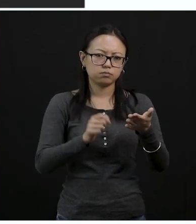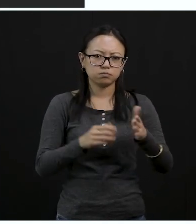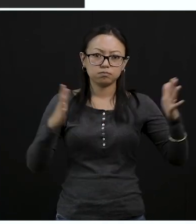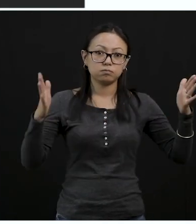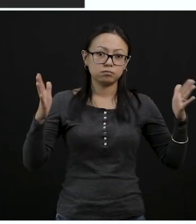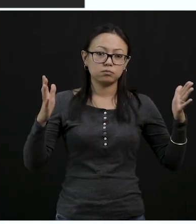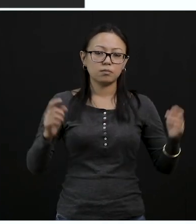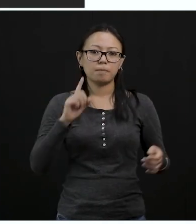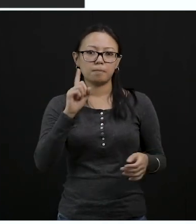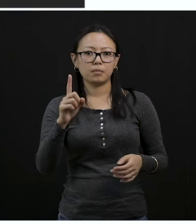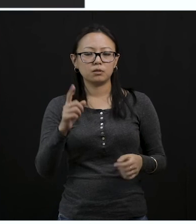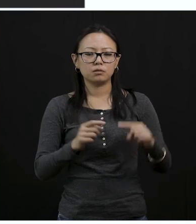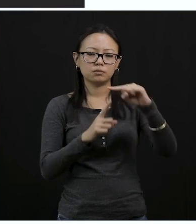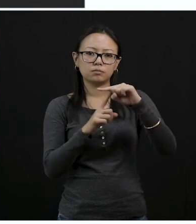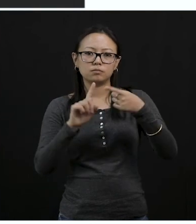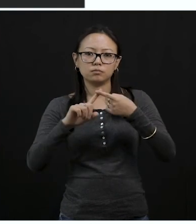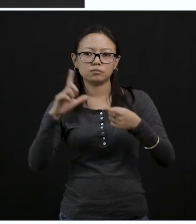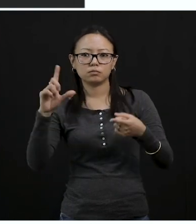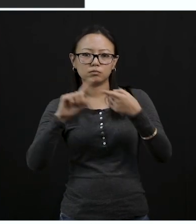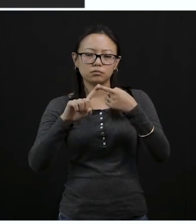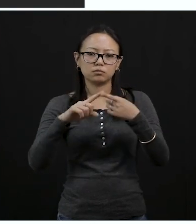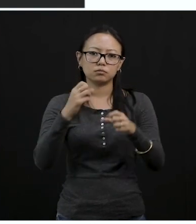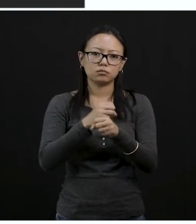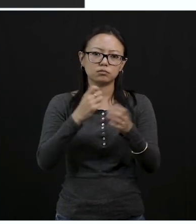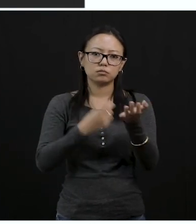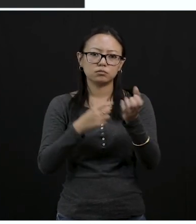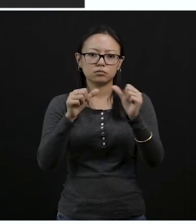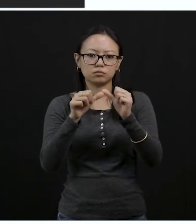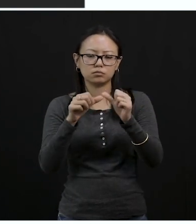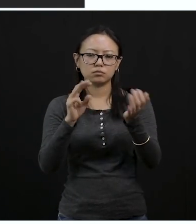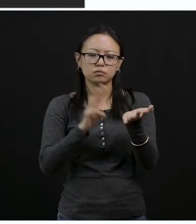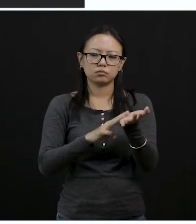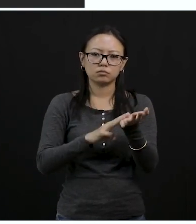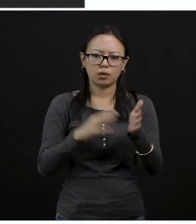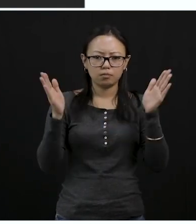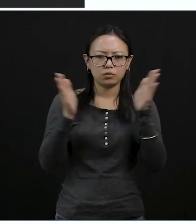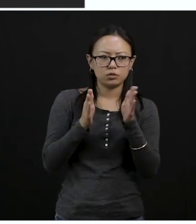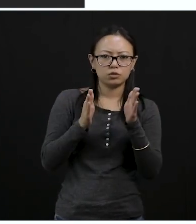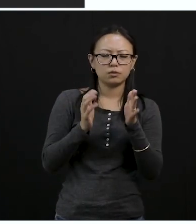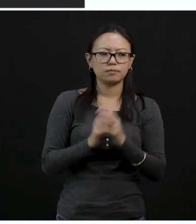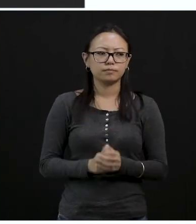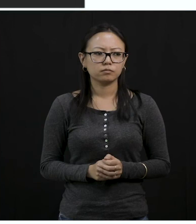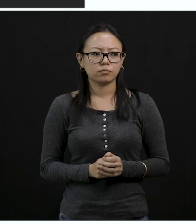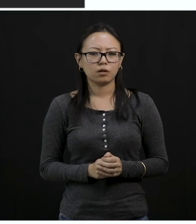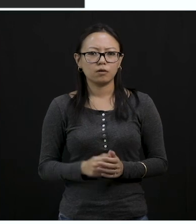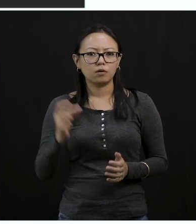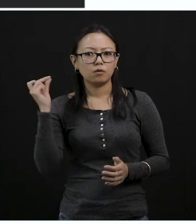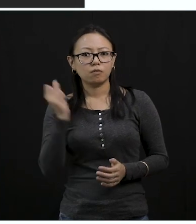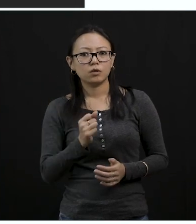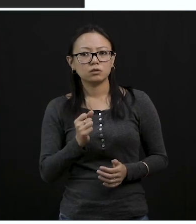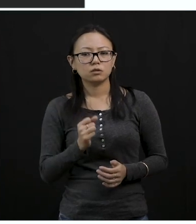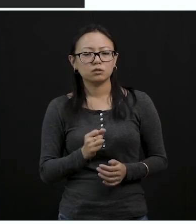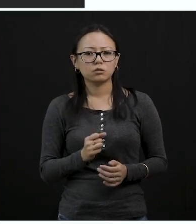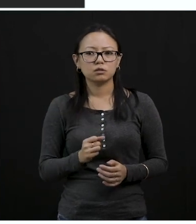with short messages. Second one, the fastest means of sending spoken messages is a